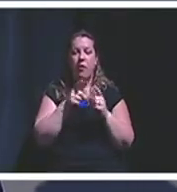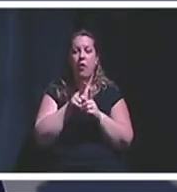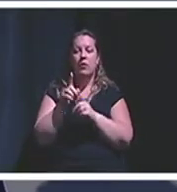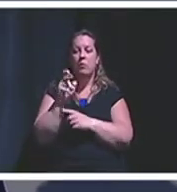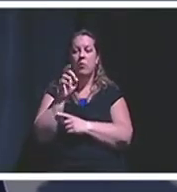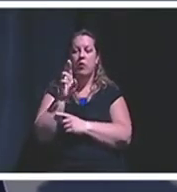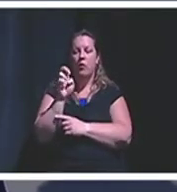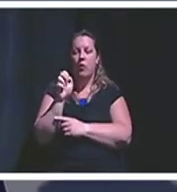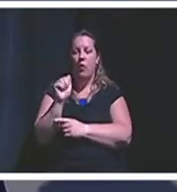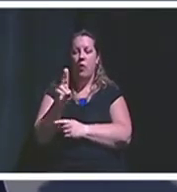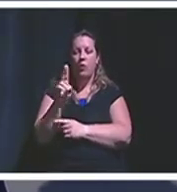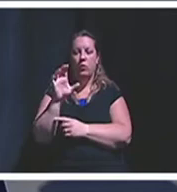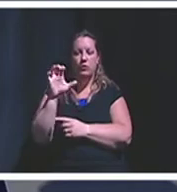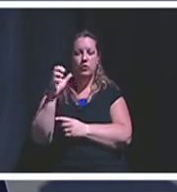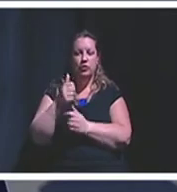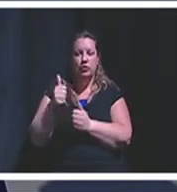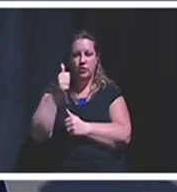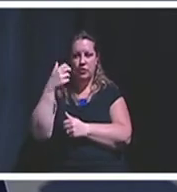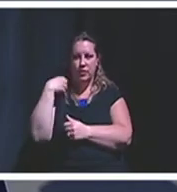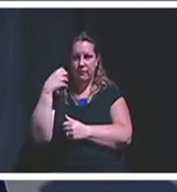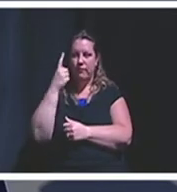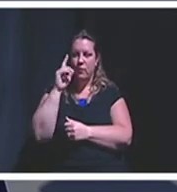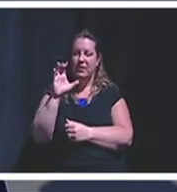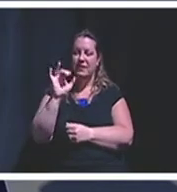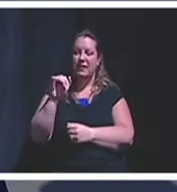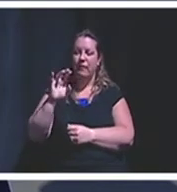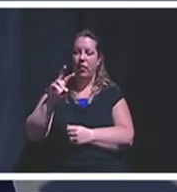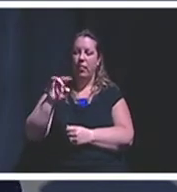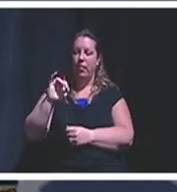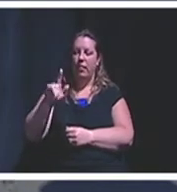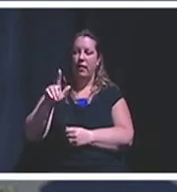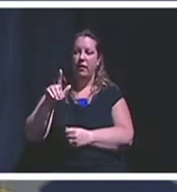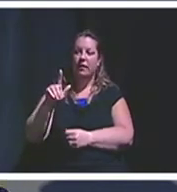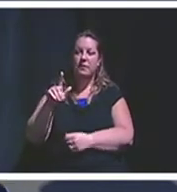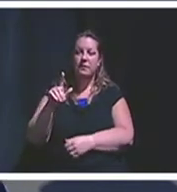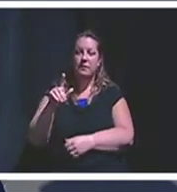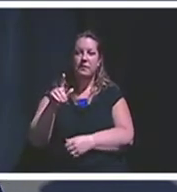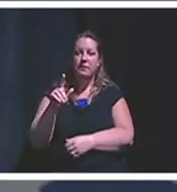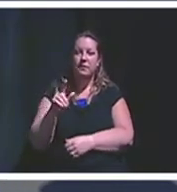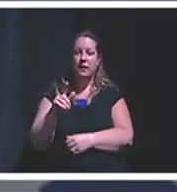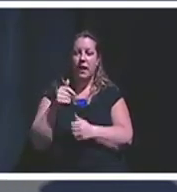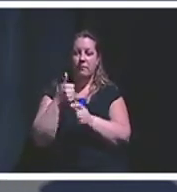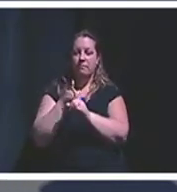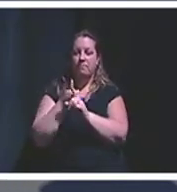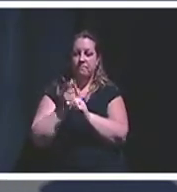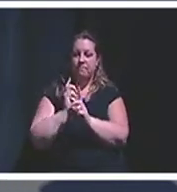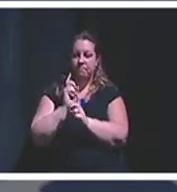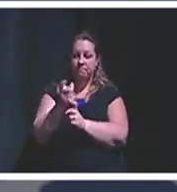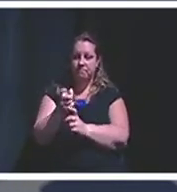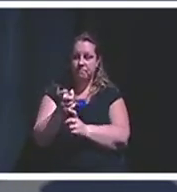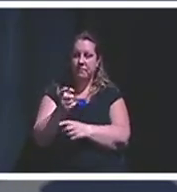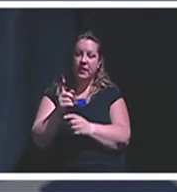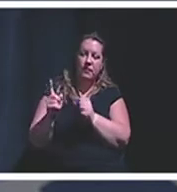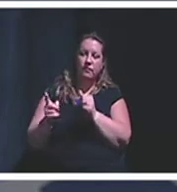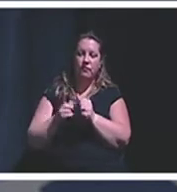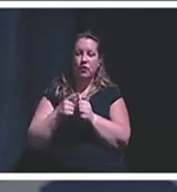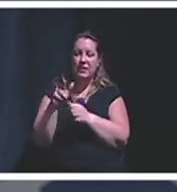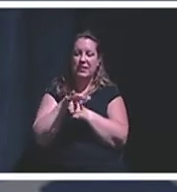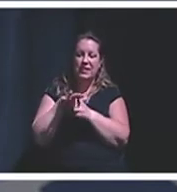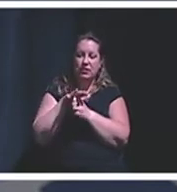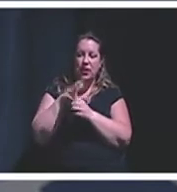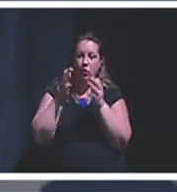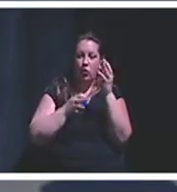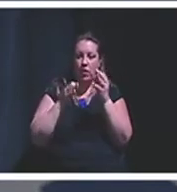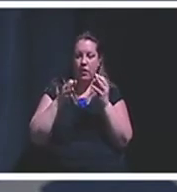Employment Division of Civil Litigation. He was appointed the first District Court of Appeal